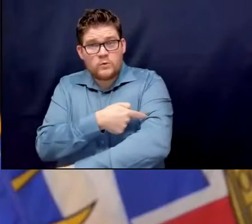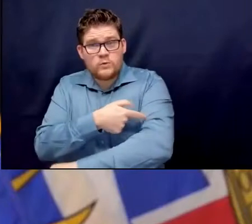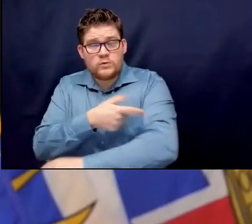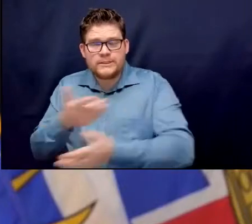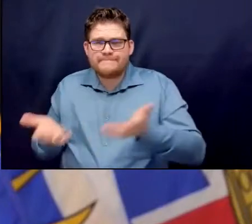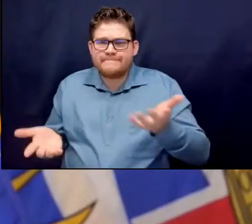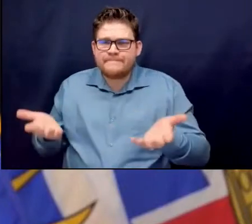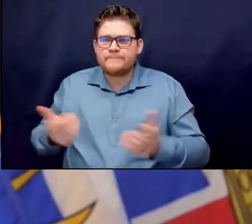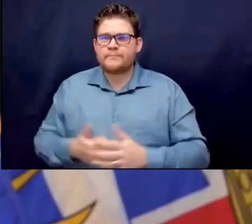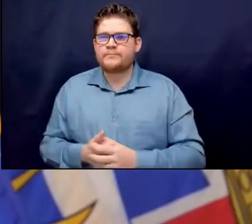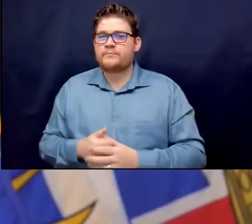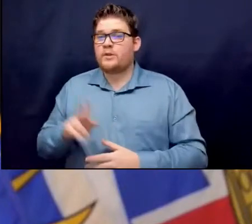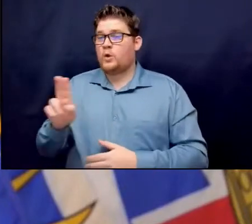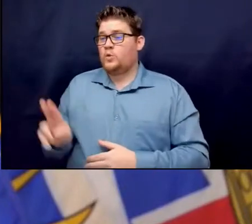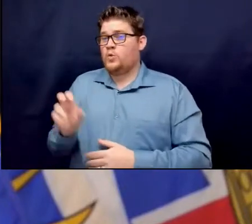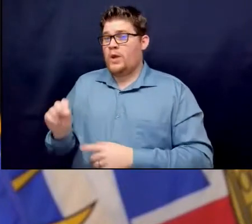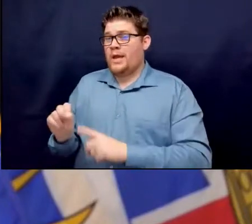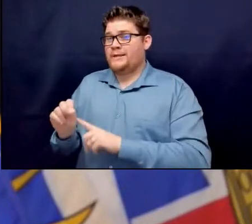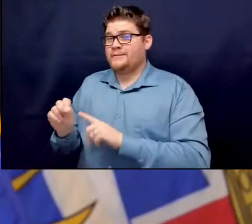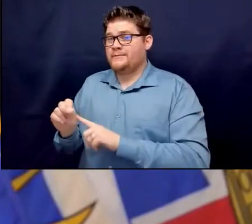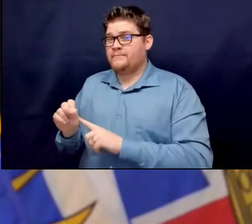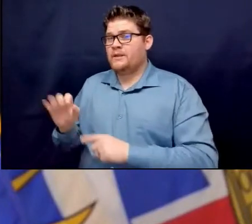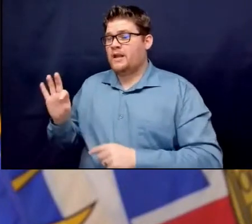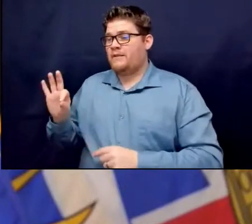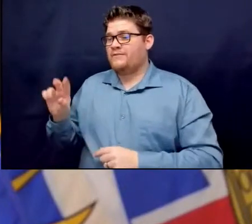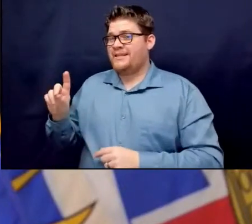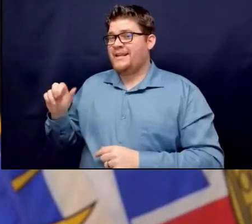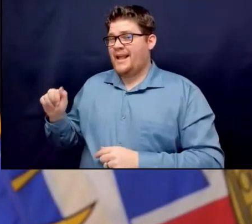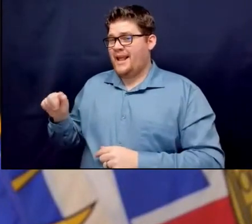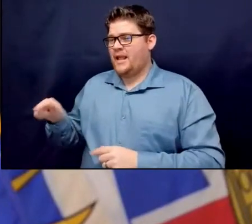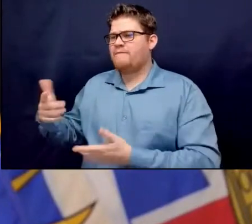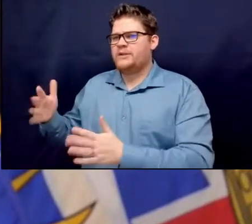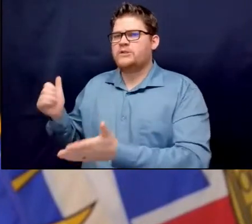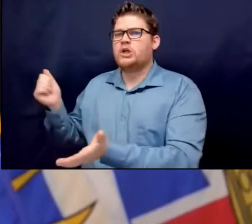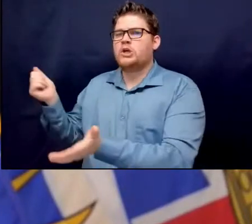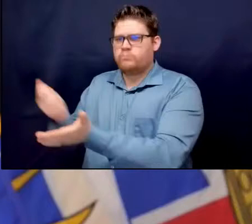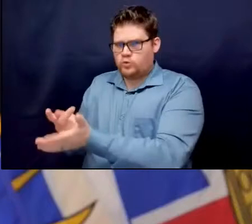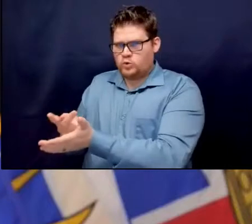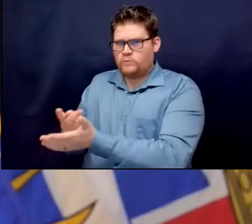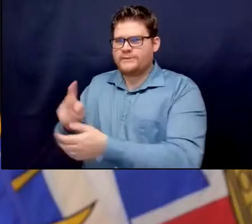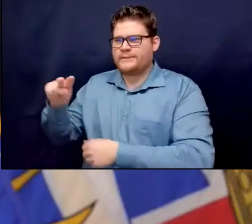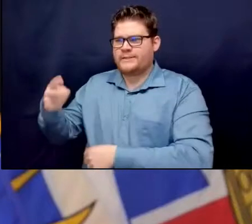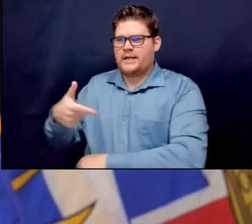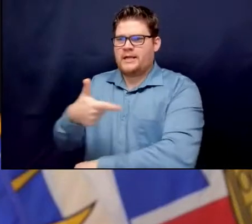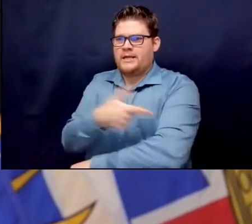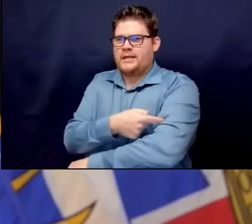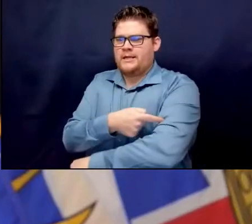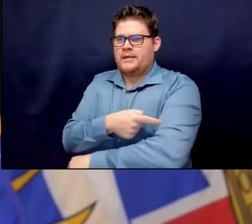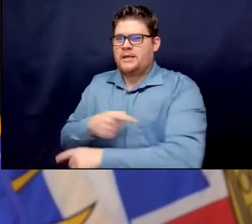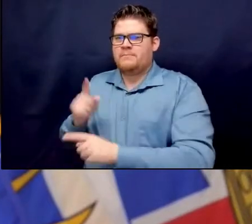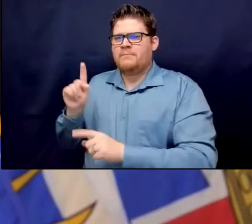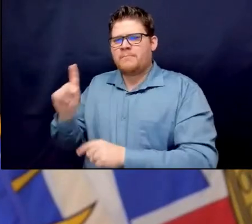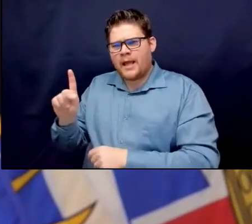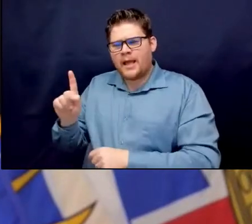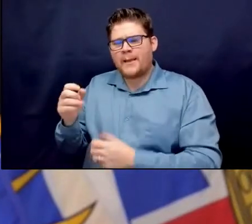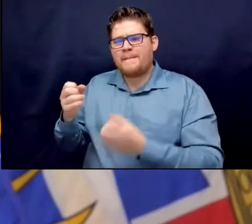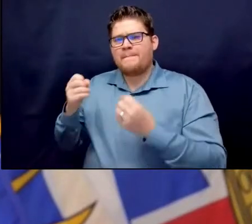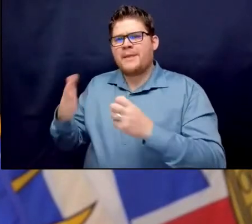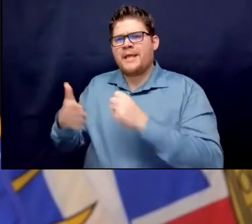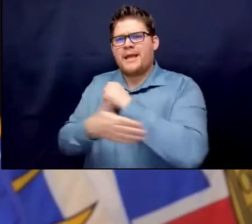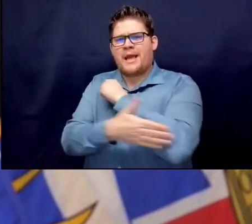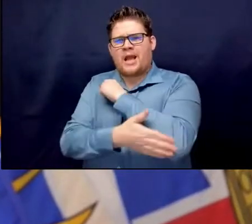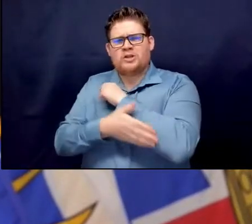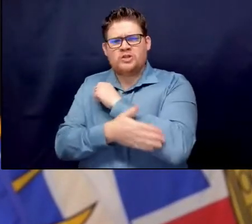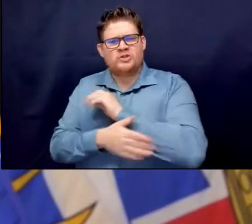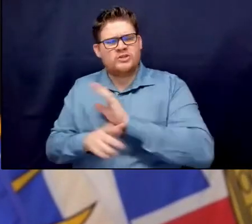different process than we do, and they approved it for children, so the question is out there. Many other countries have been looking at the